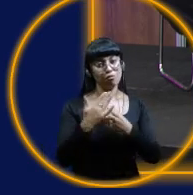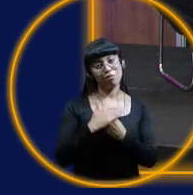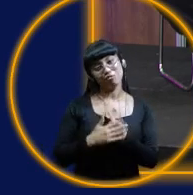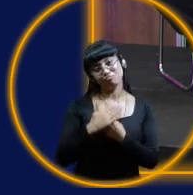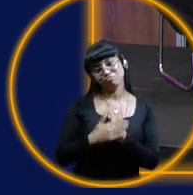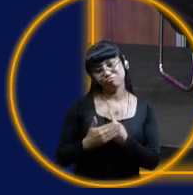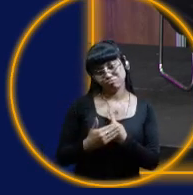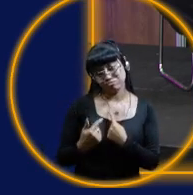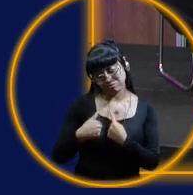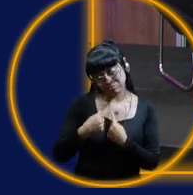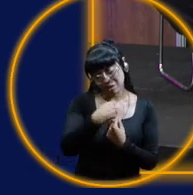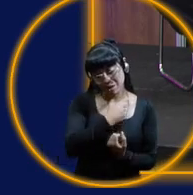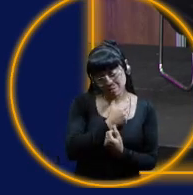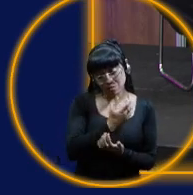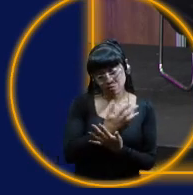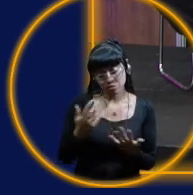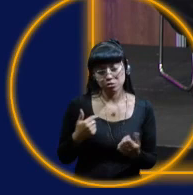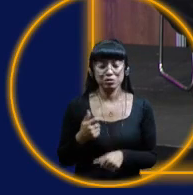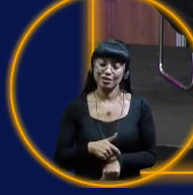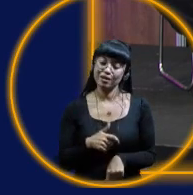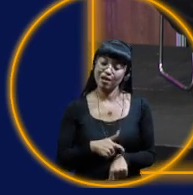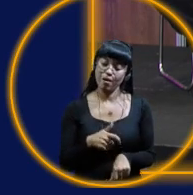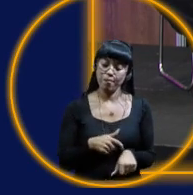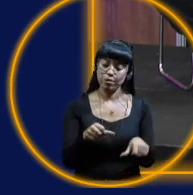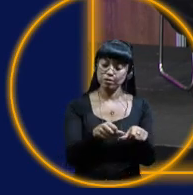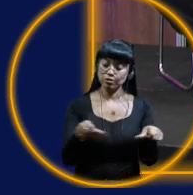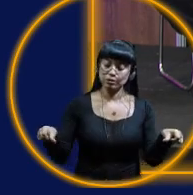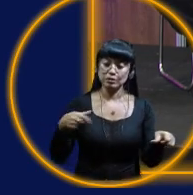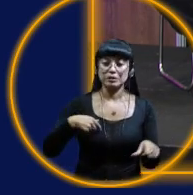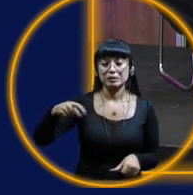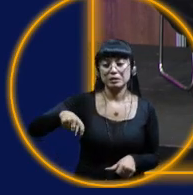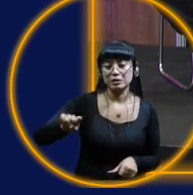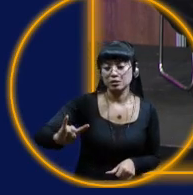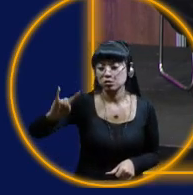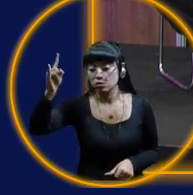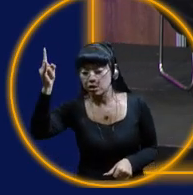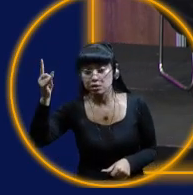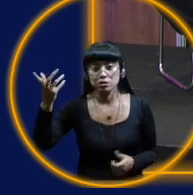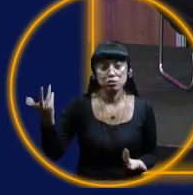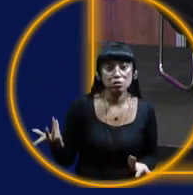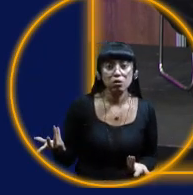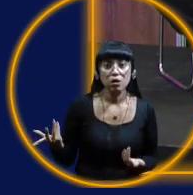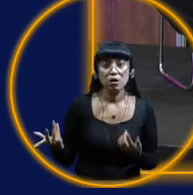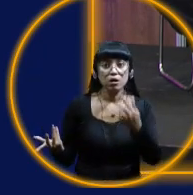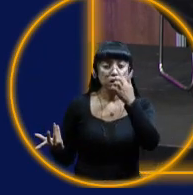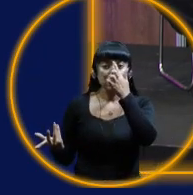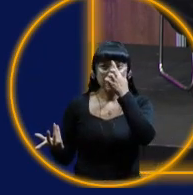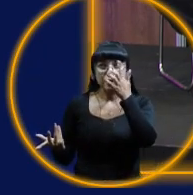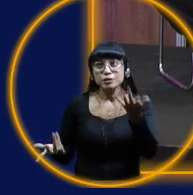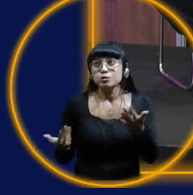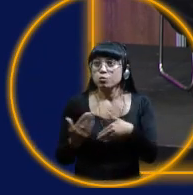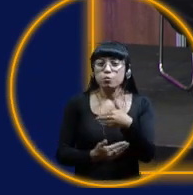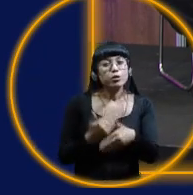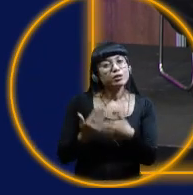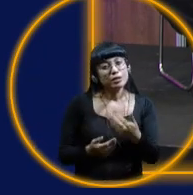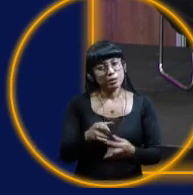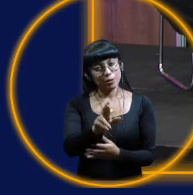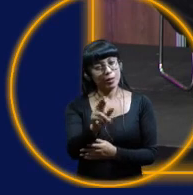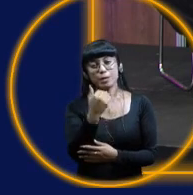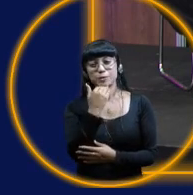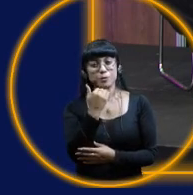time since I've made something, it's a weird like process. I don't know why it works this way,